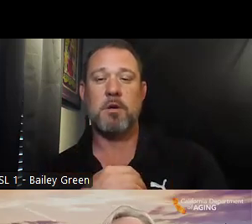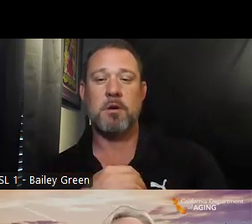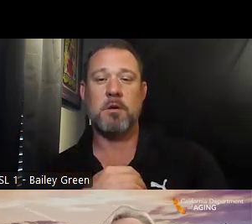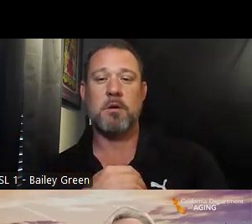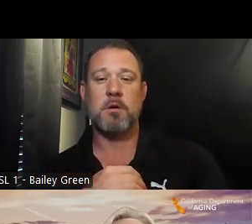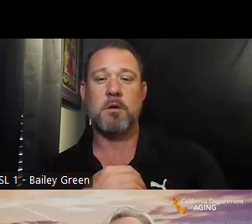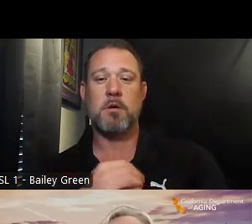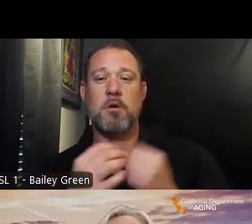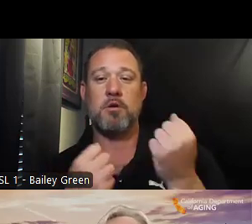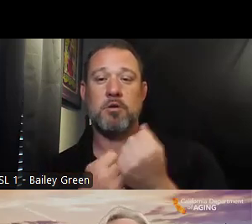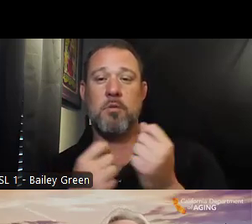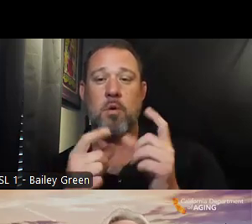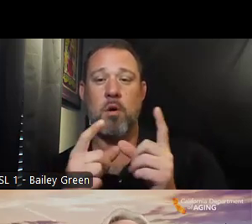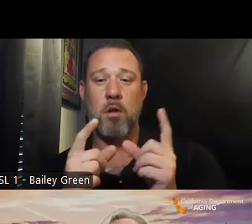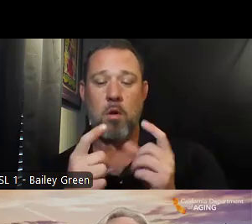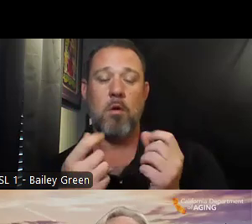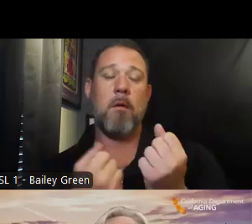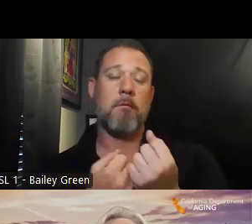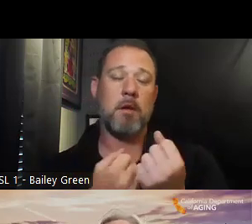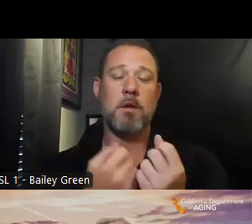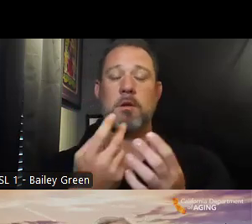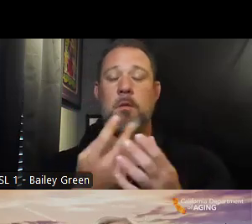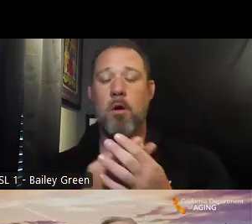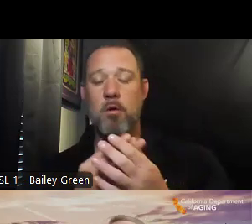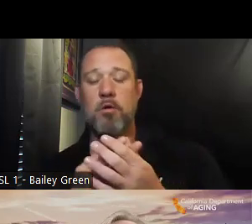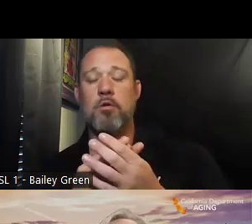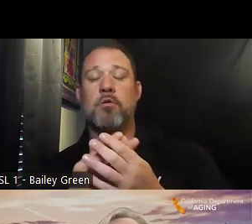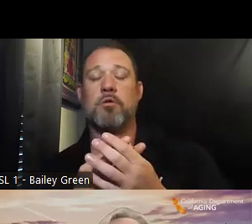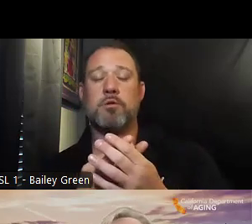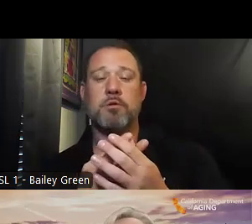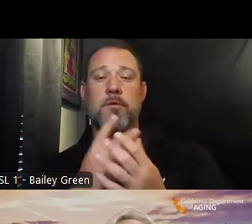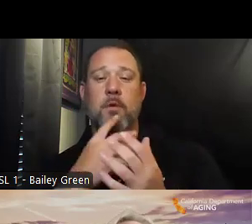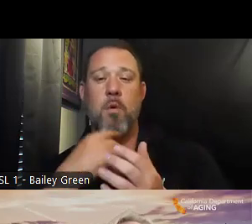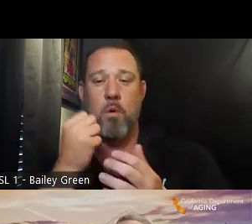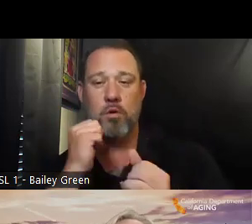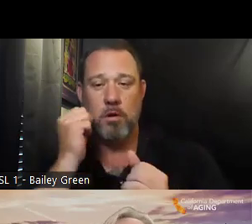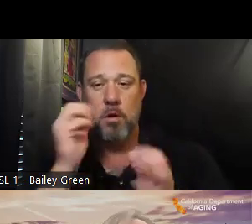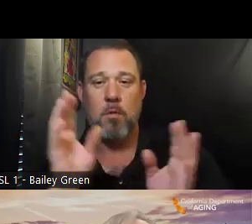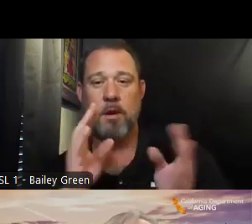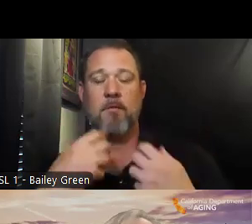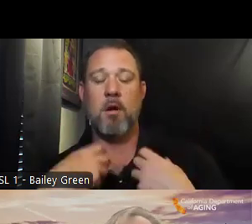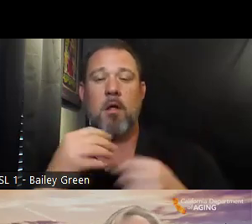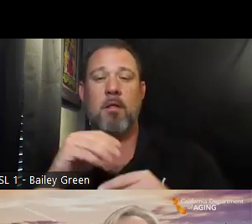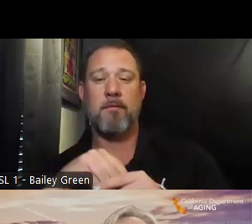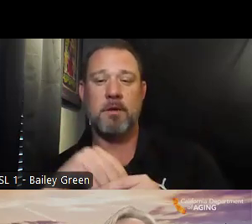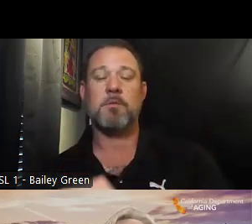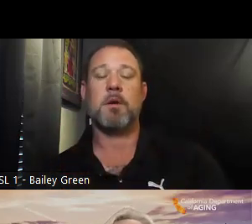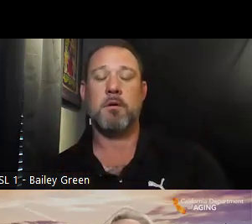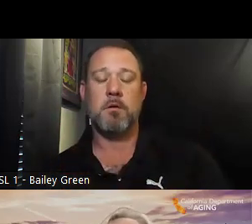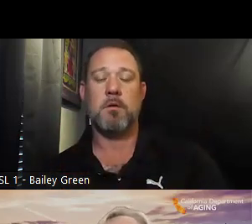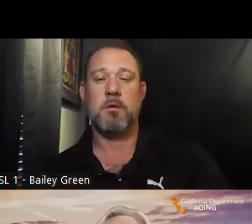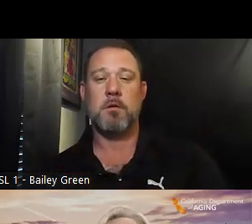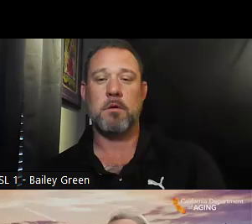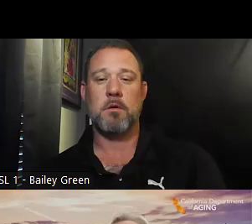support local advocates, partners, and advocating for older adult behavioral health investment at the county